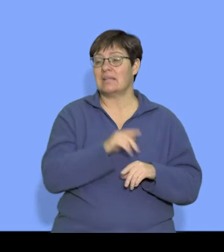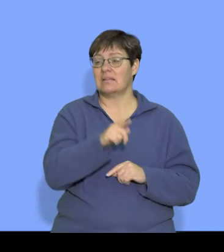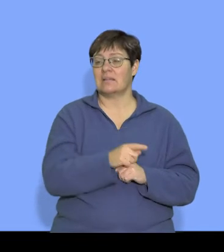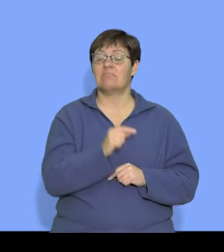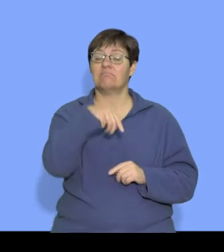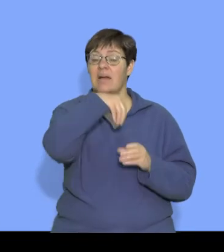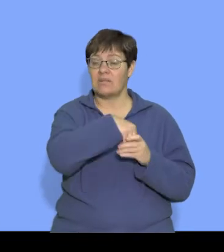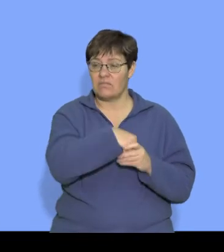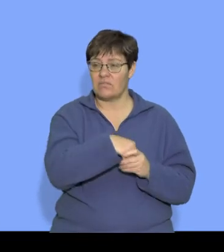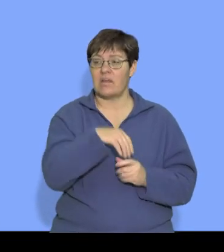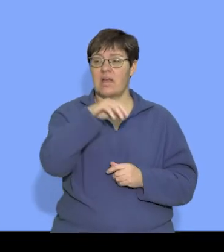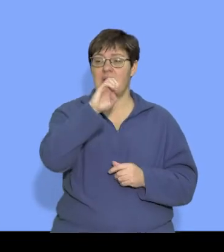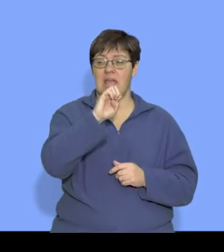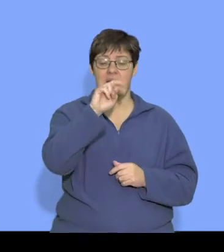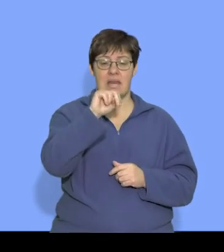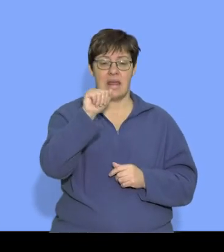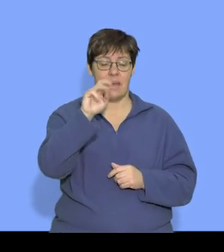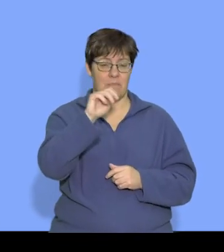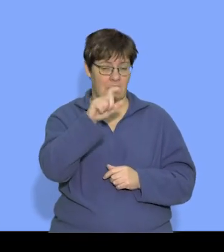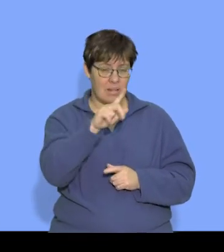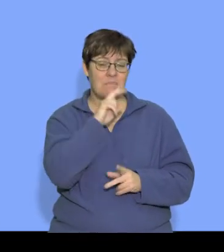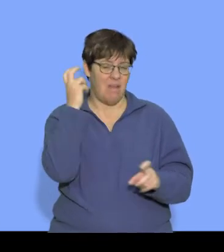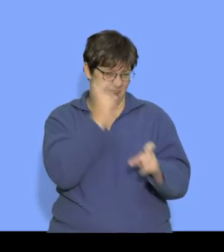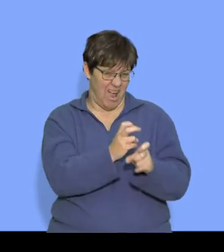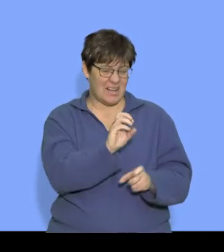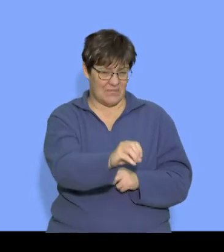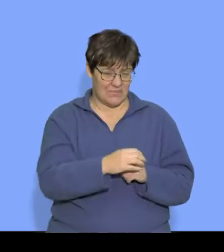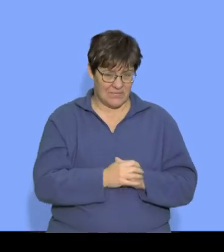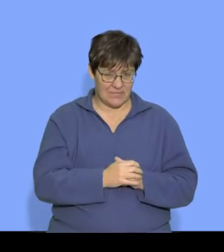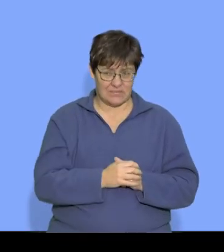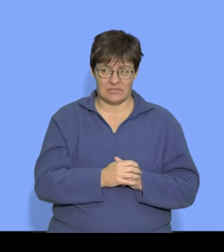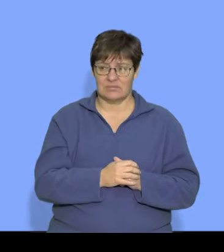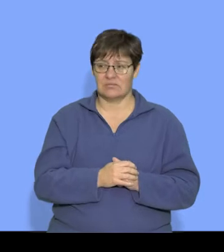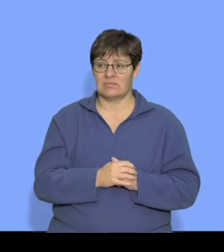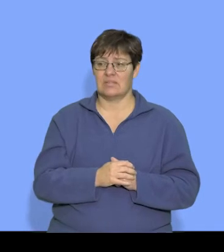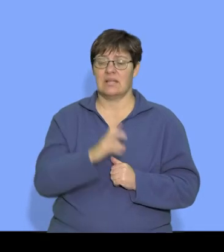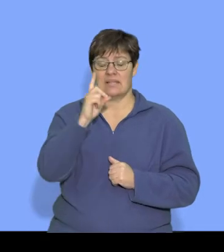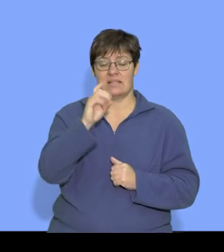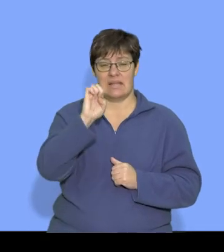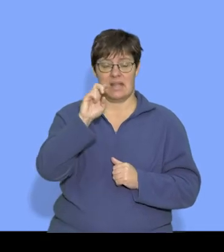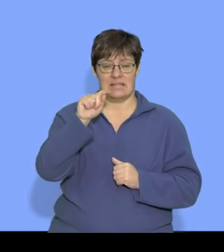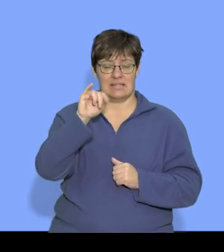teeth, a teeth consists of enamel, which makes it really tough and hard, dentine,